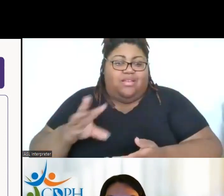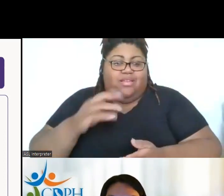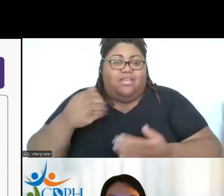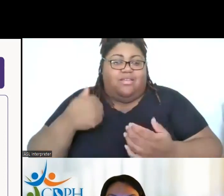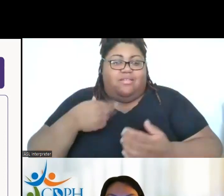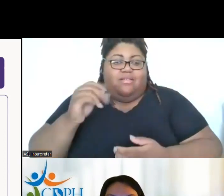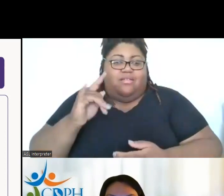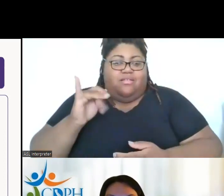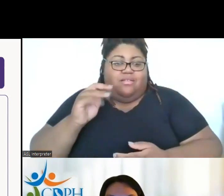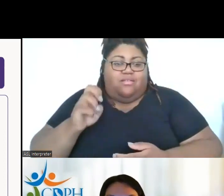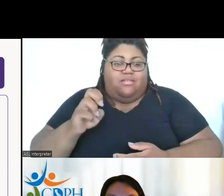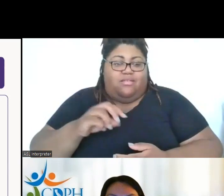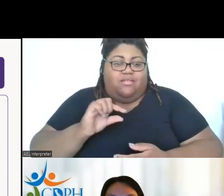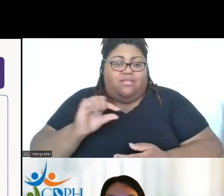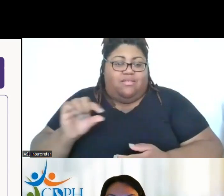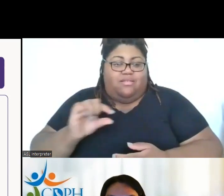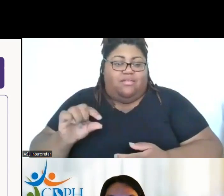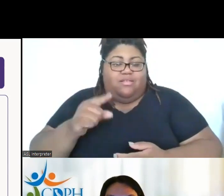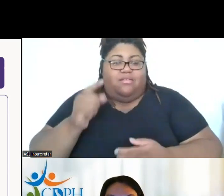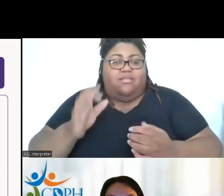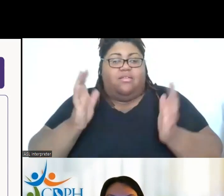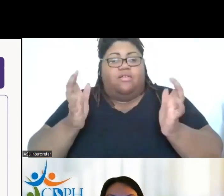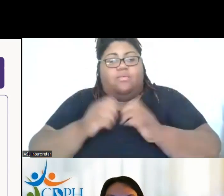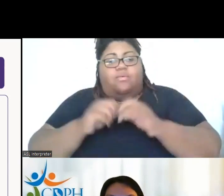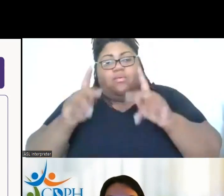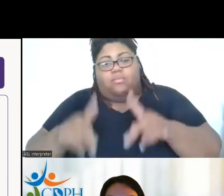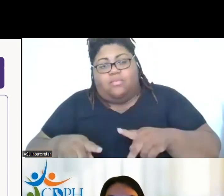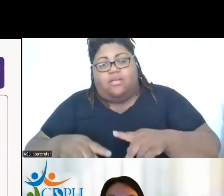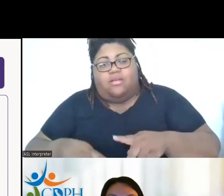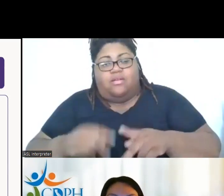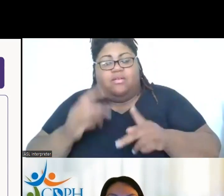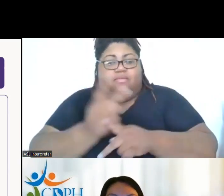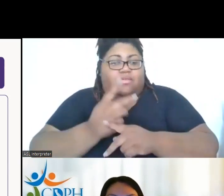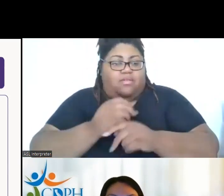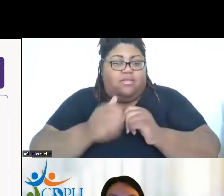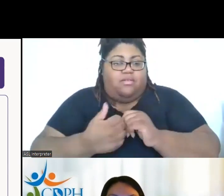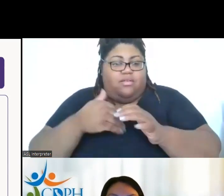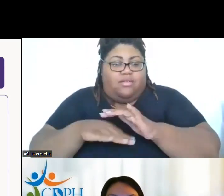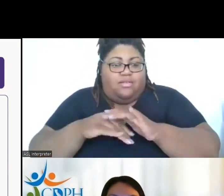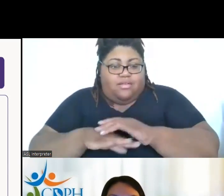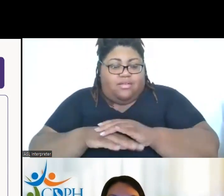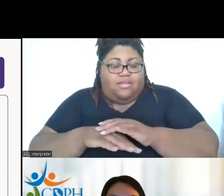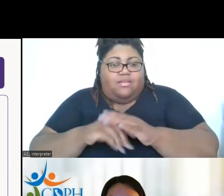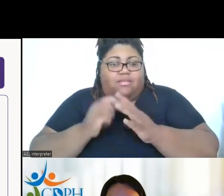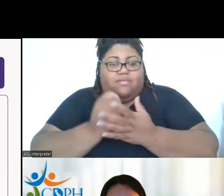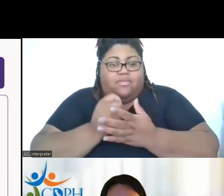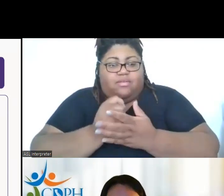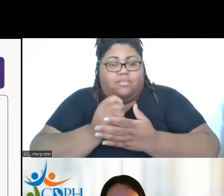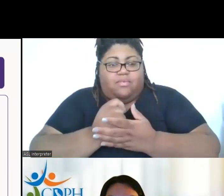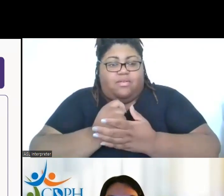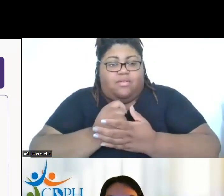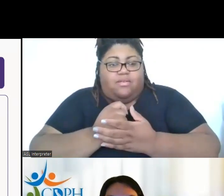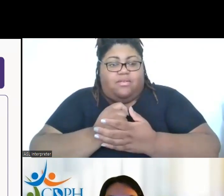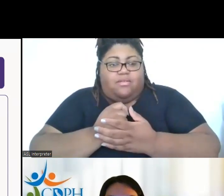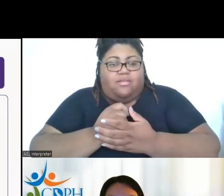real human being who will help you navigate and answer questions about treatment, how to access it. And again, the link to our